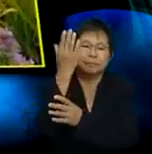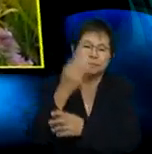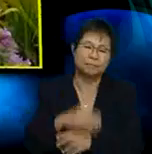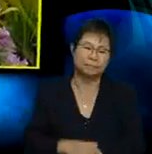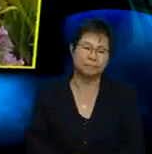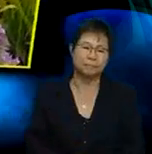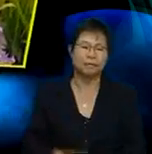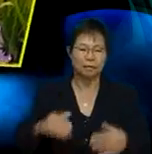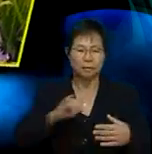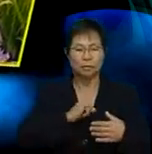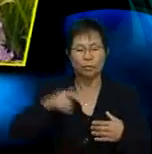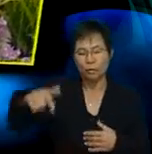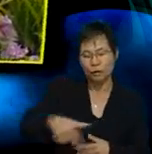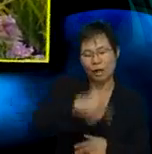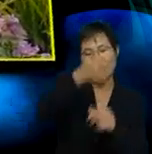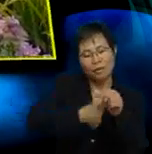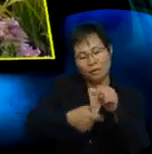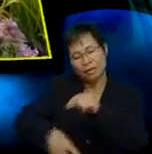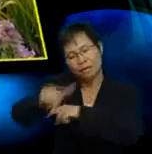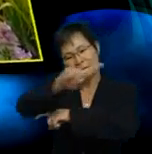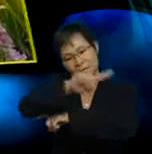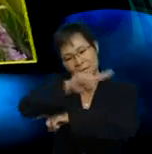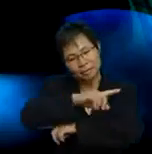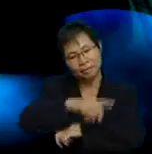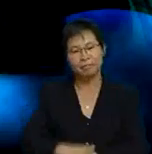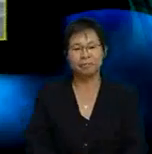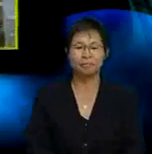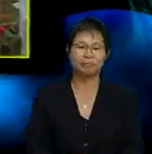Plant, I water it daily.